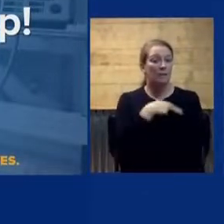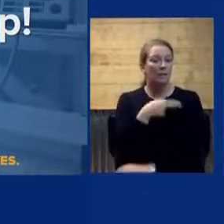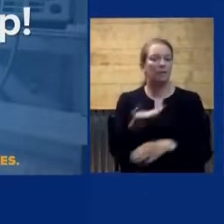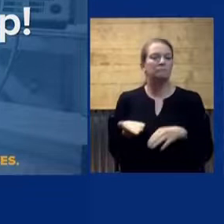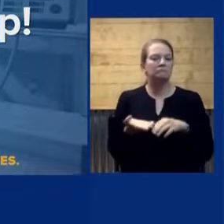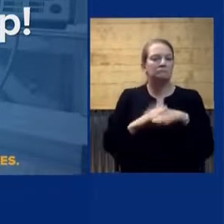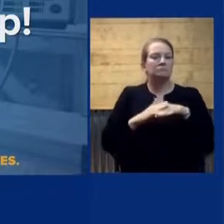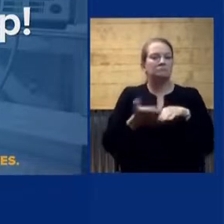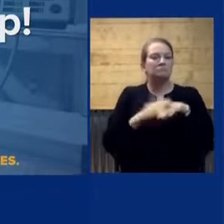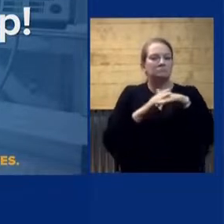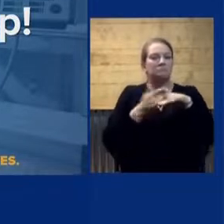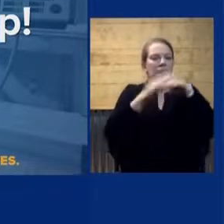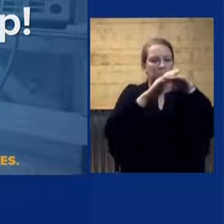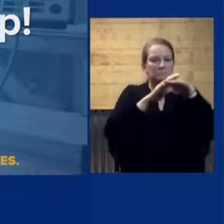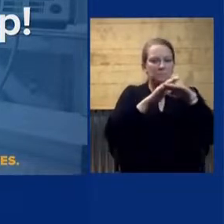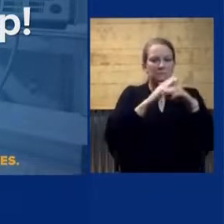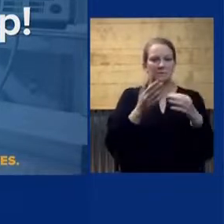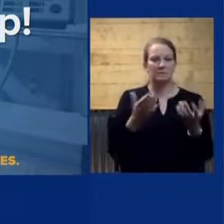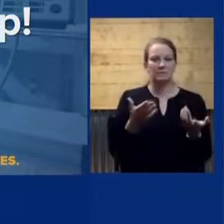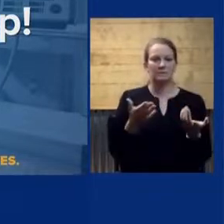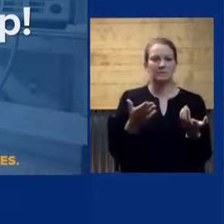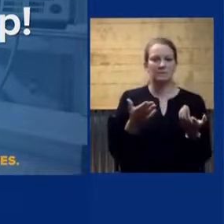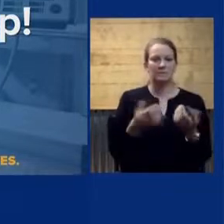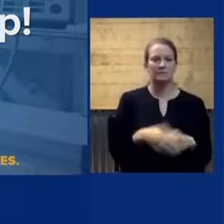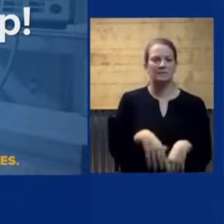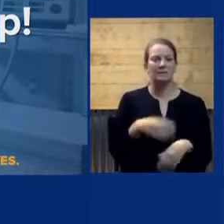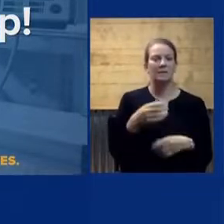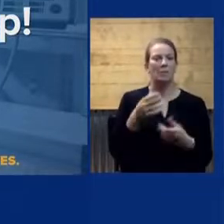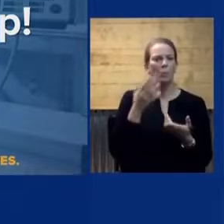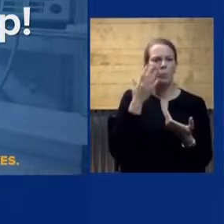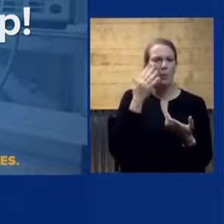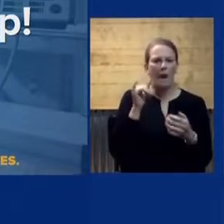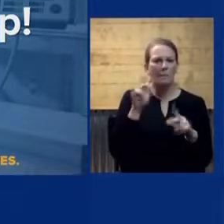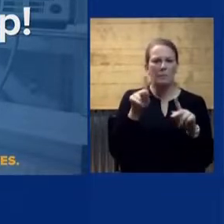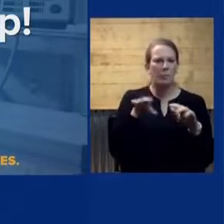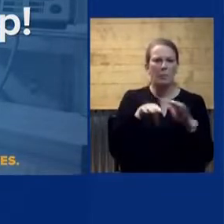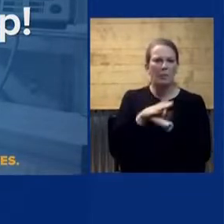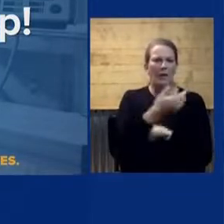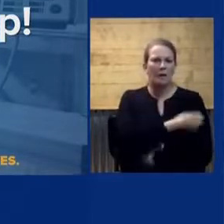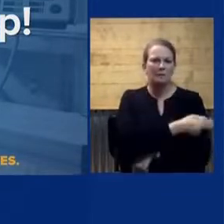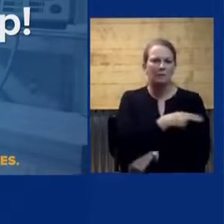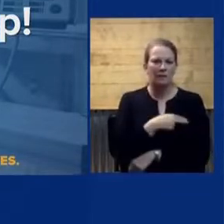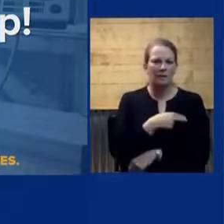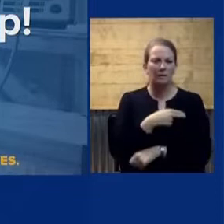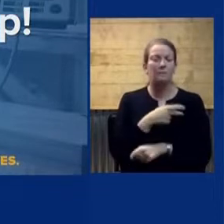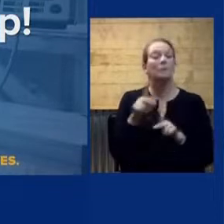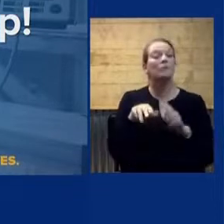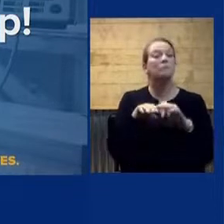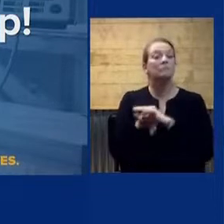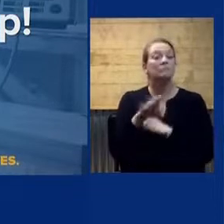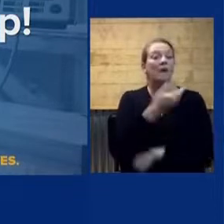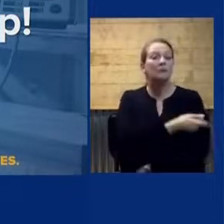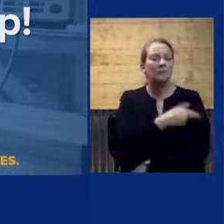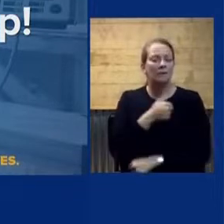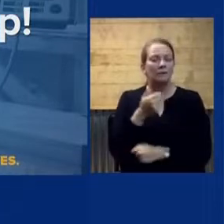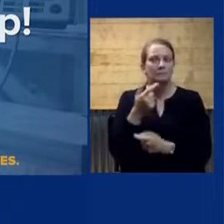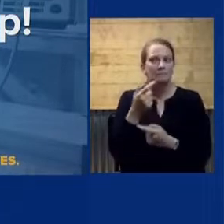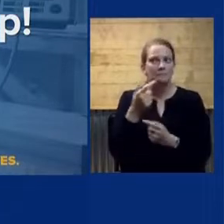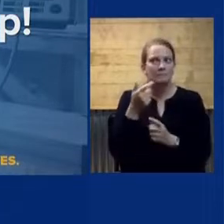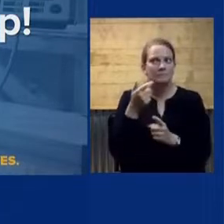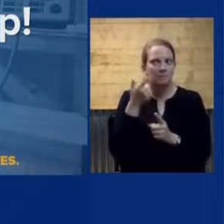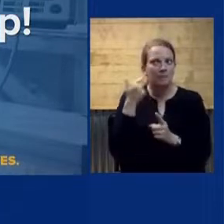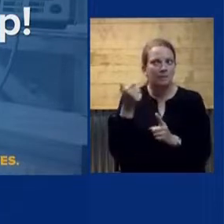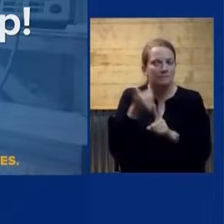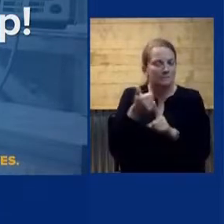That is the indicator. People do not go into a hospital unless they're sick. Nobody goes into a hospital for a